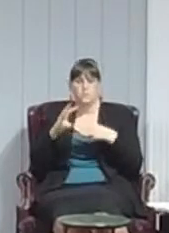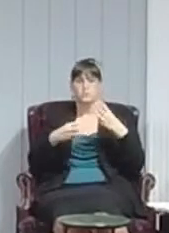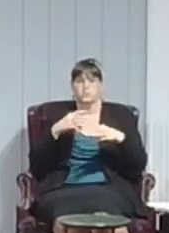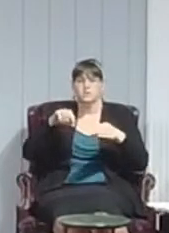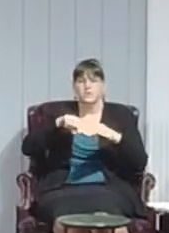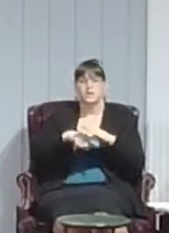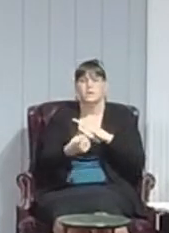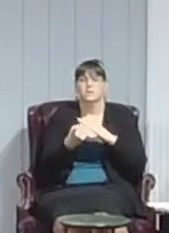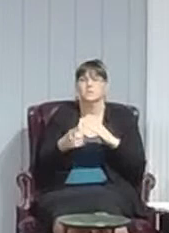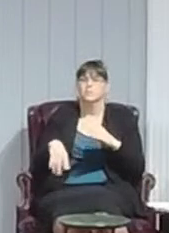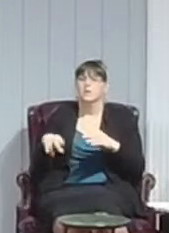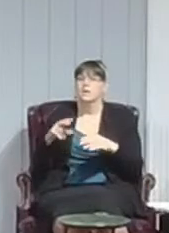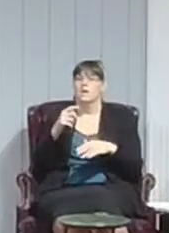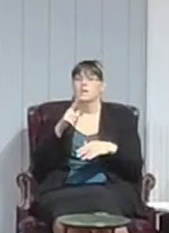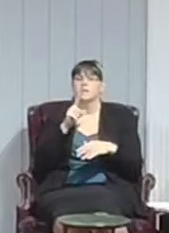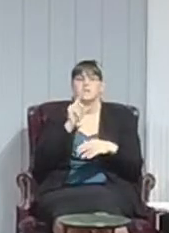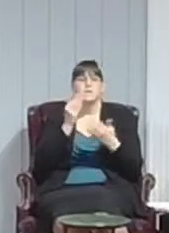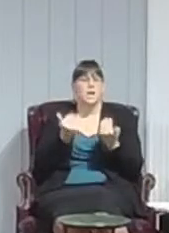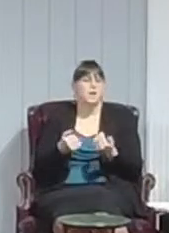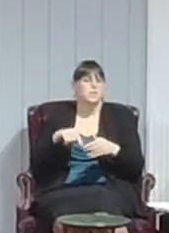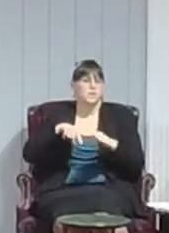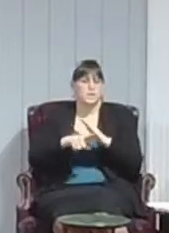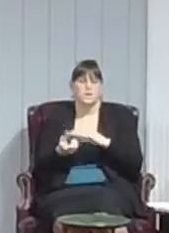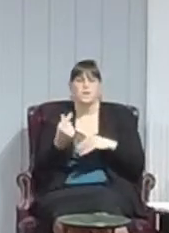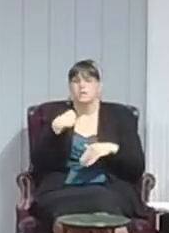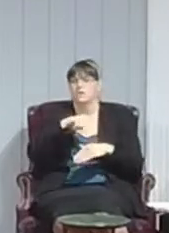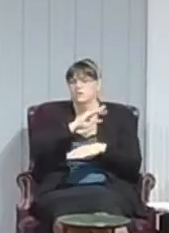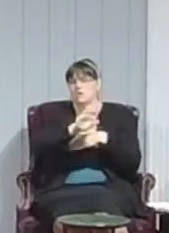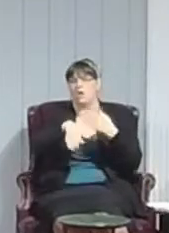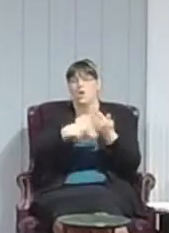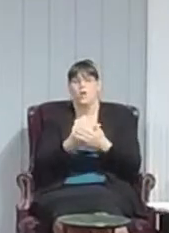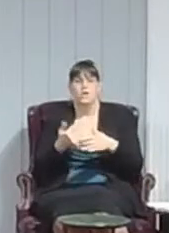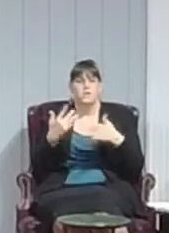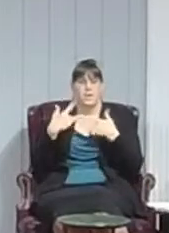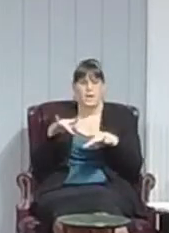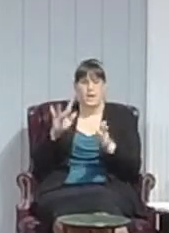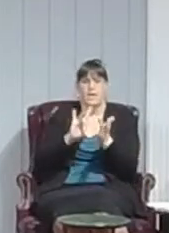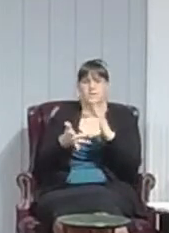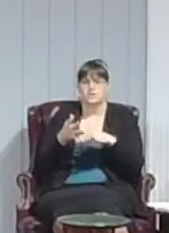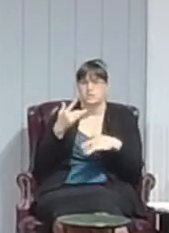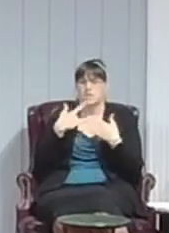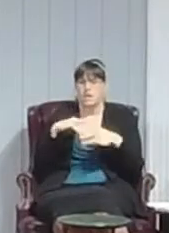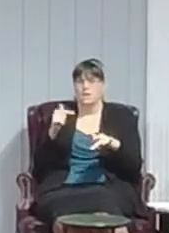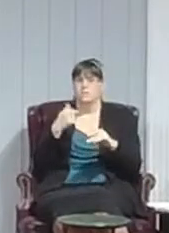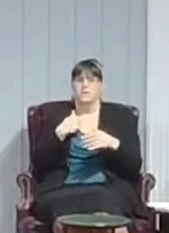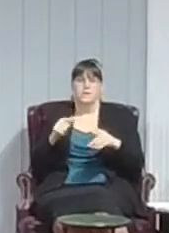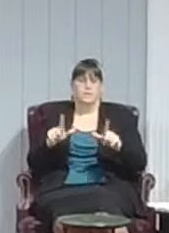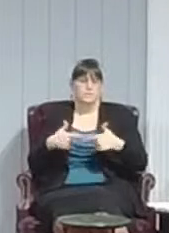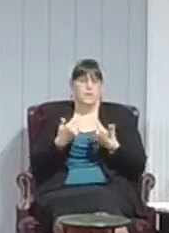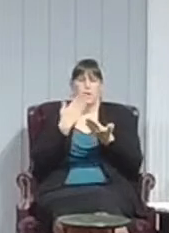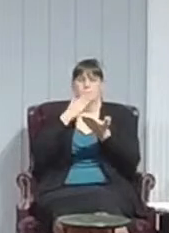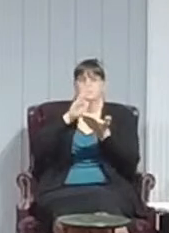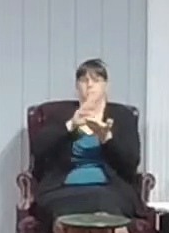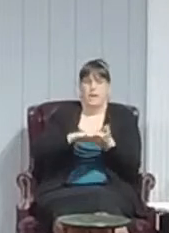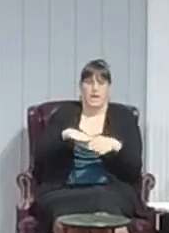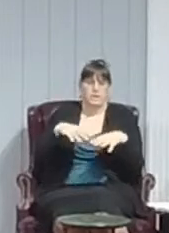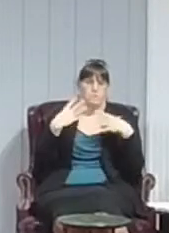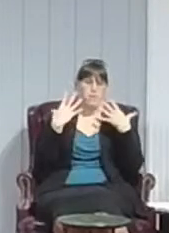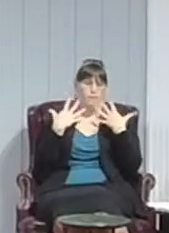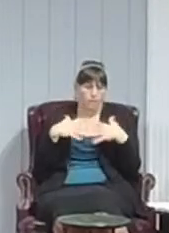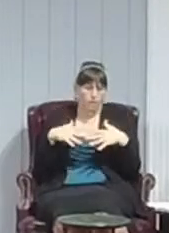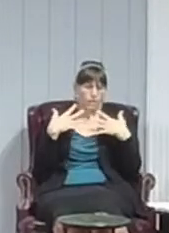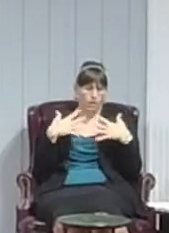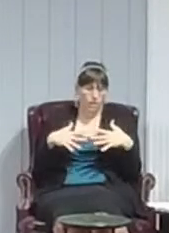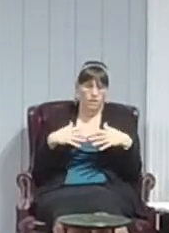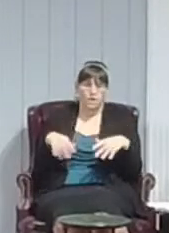because they killed him, they're going to kill all of us off too. This world hated Jesus, hates me, and so life is bad. It's going to be terrible, terrible, terrible, and I can't wait to escape it. No,